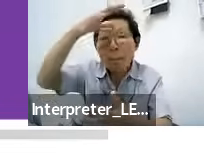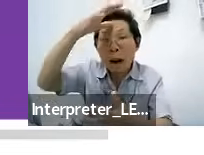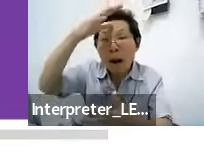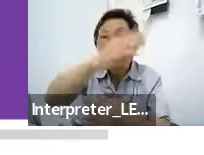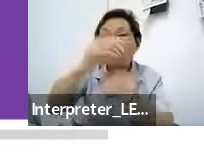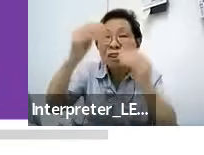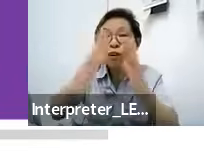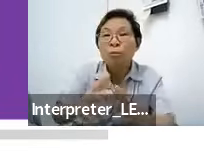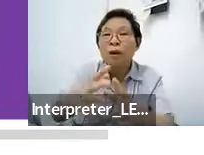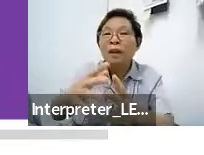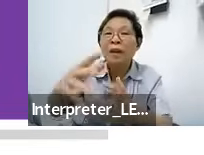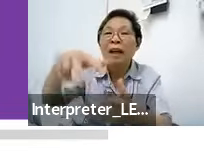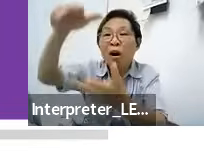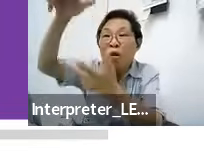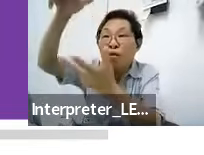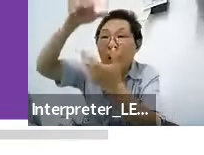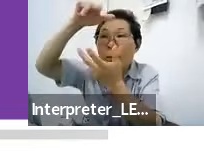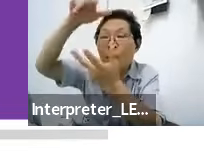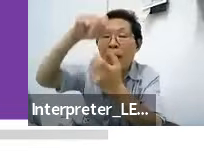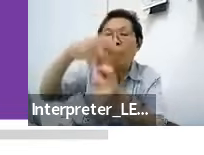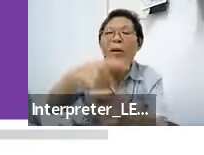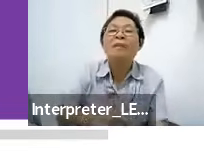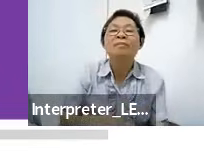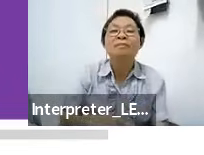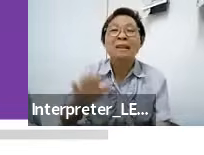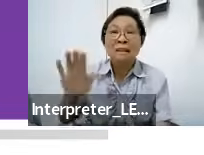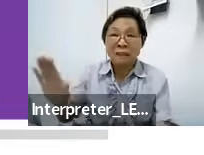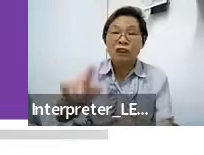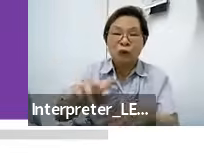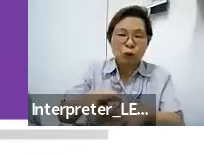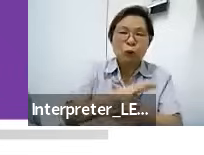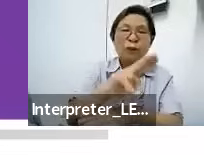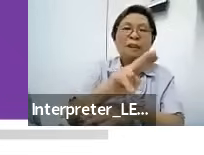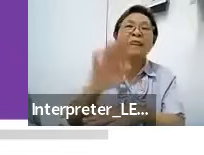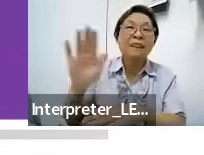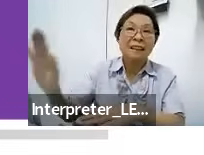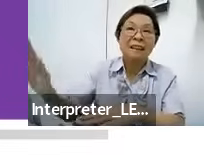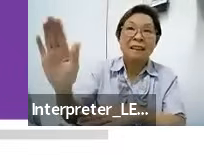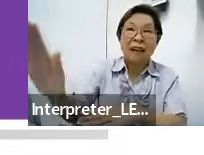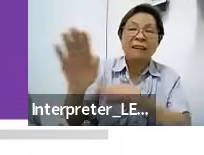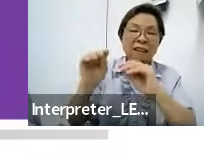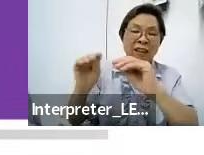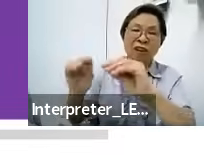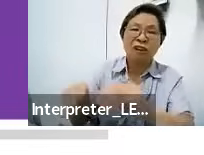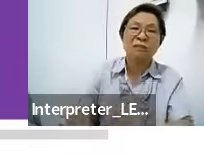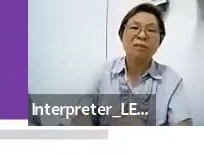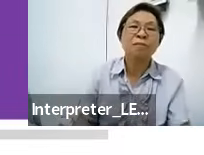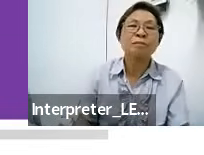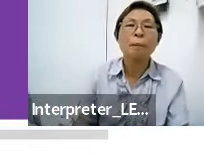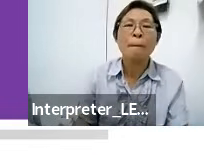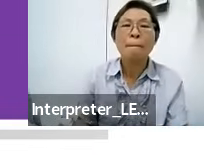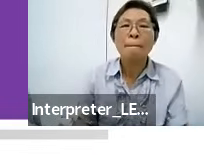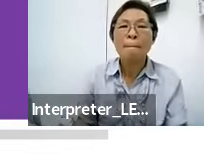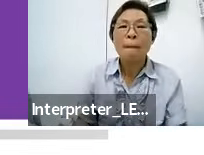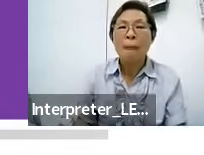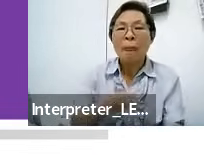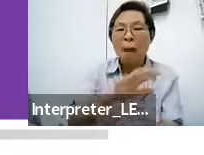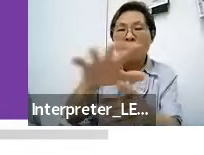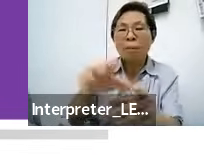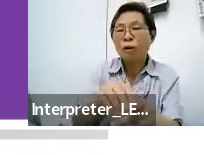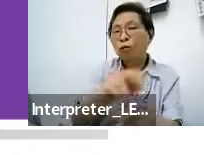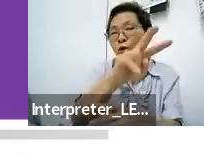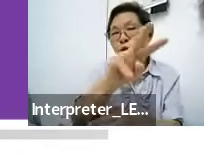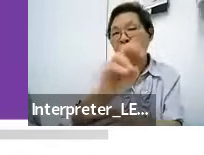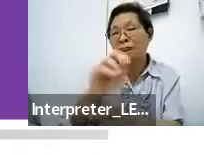implementation of inclusive strategies in their respective setting. So the content covers 20